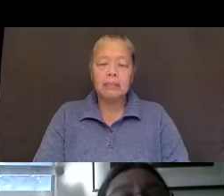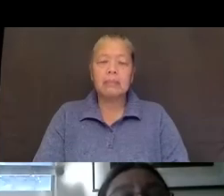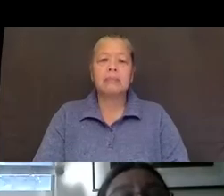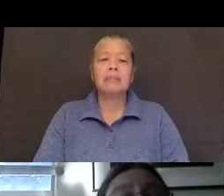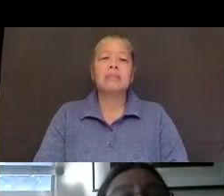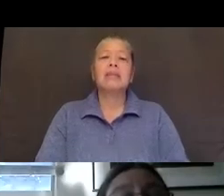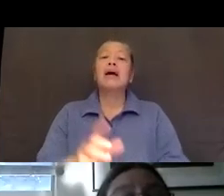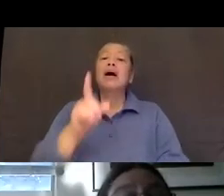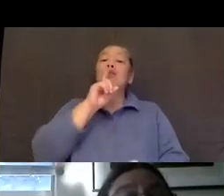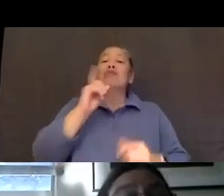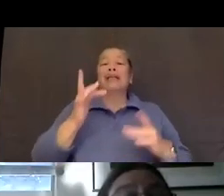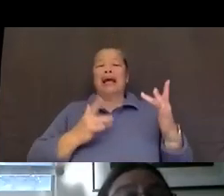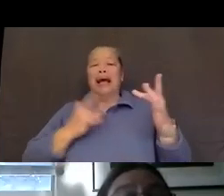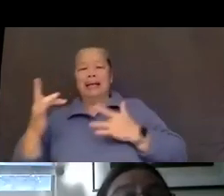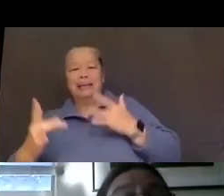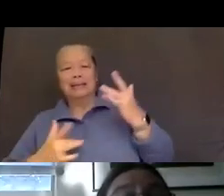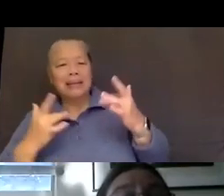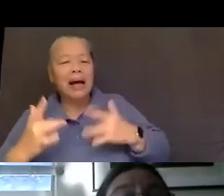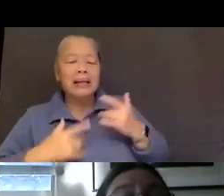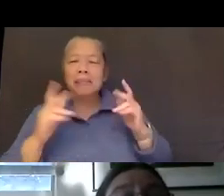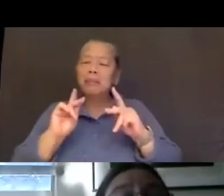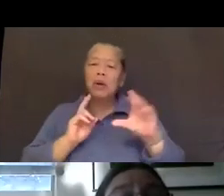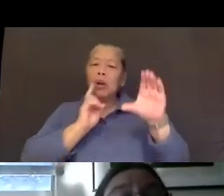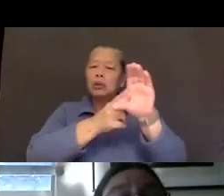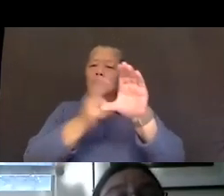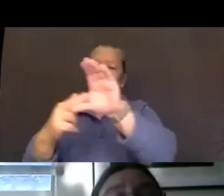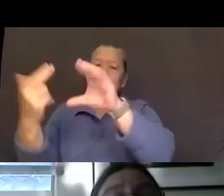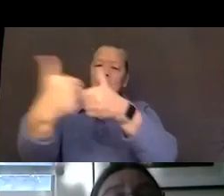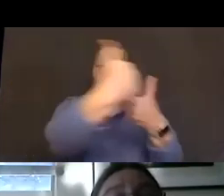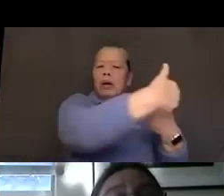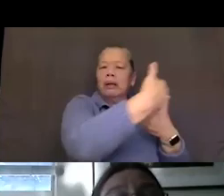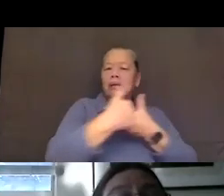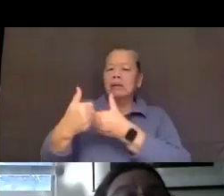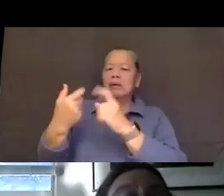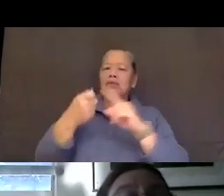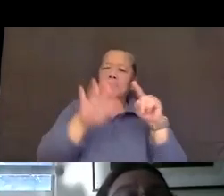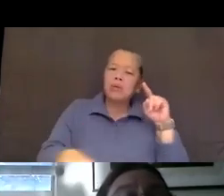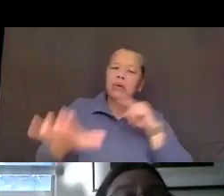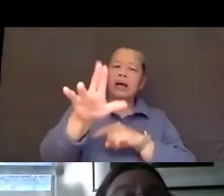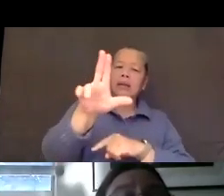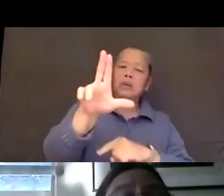I'm very excited. We have people joining us from across the U.S.,